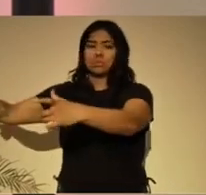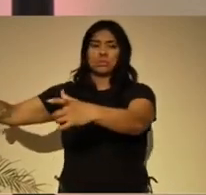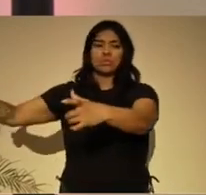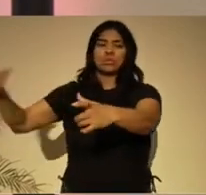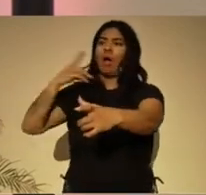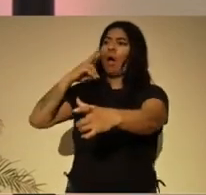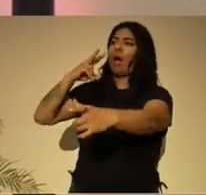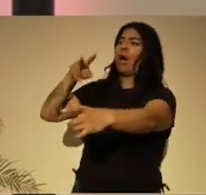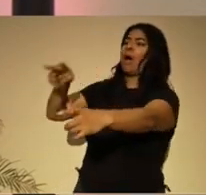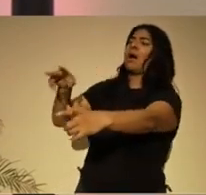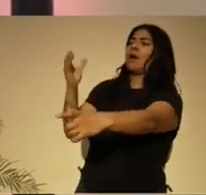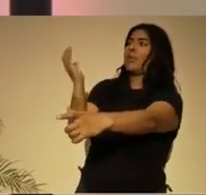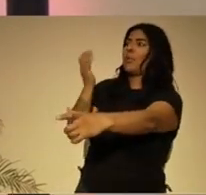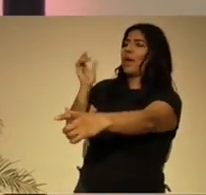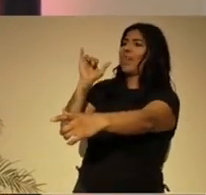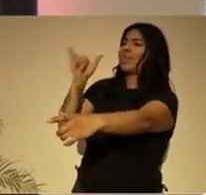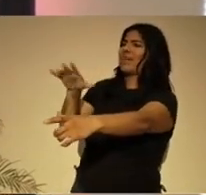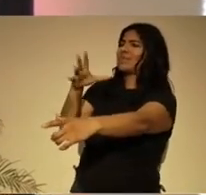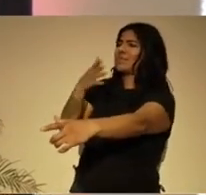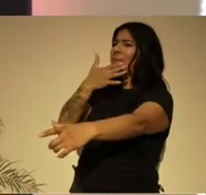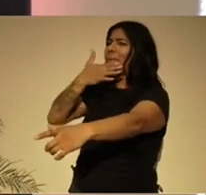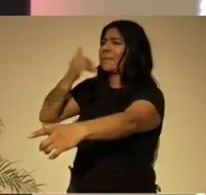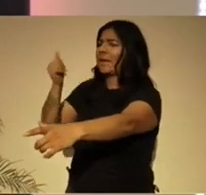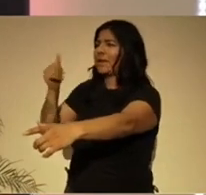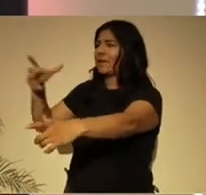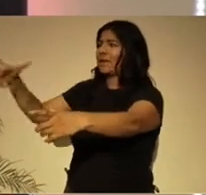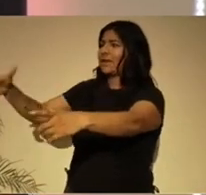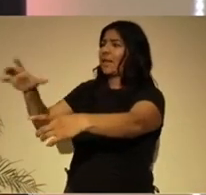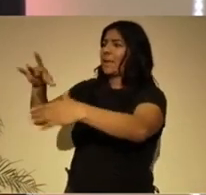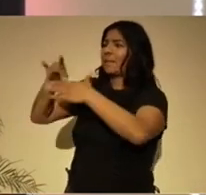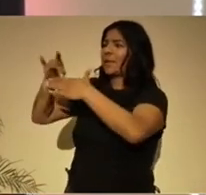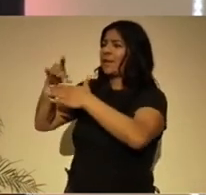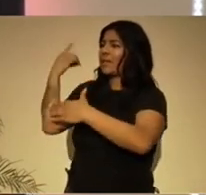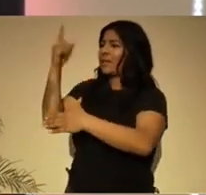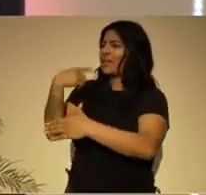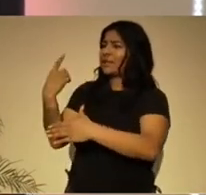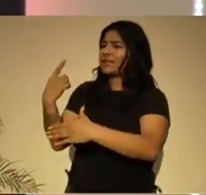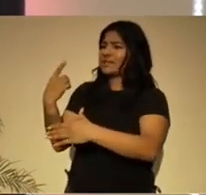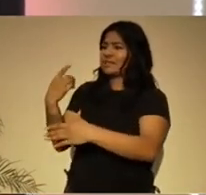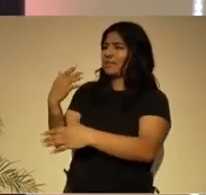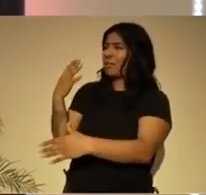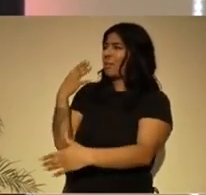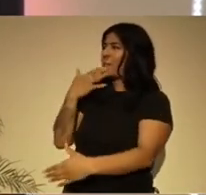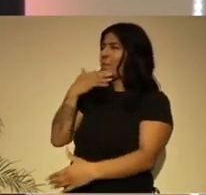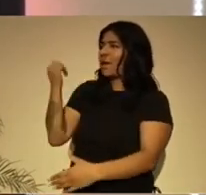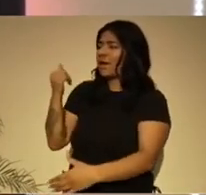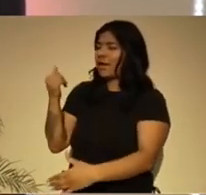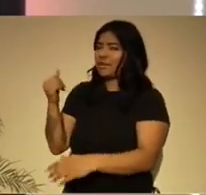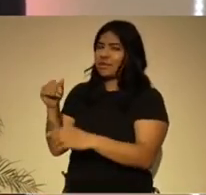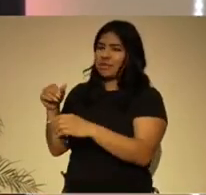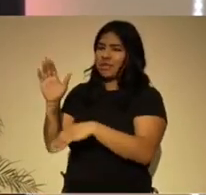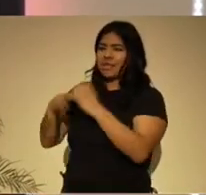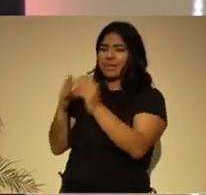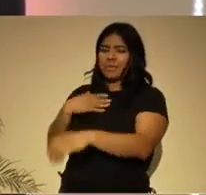that's better than what, that meat looks better than my little slab of meat.